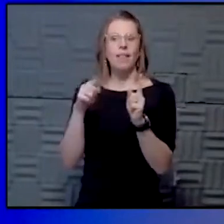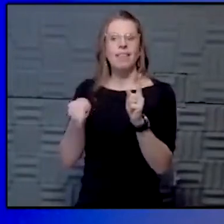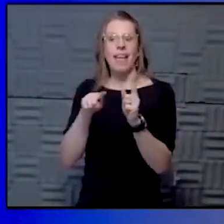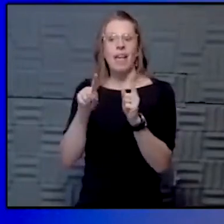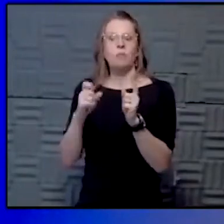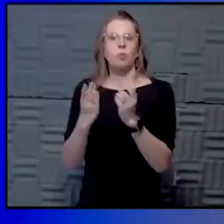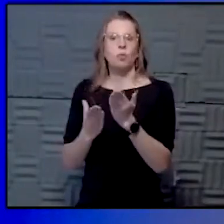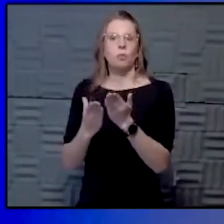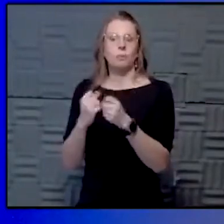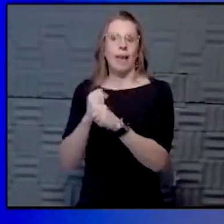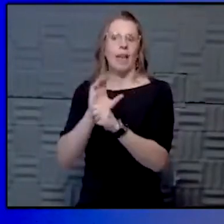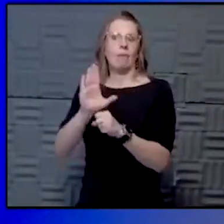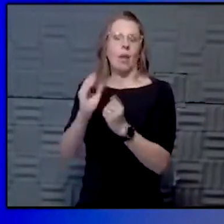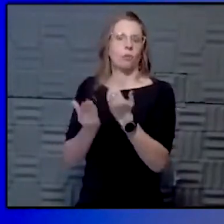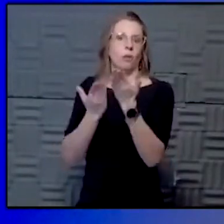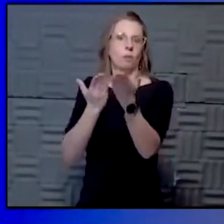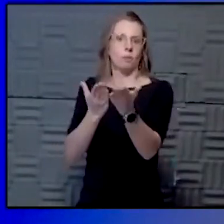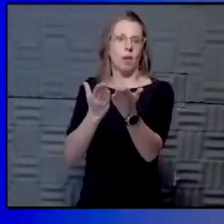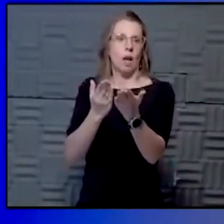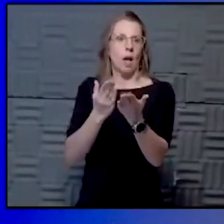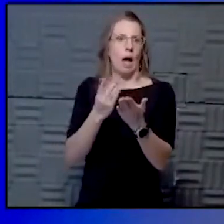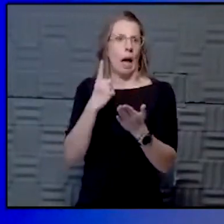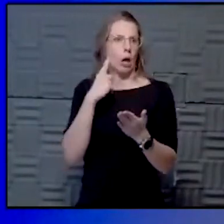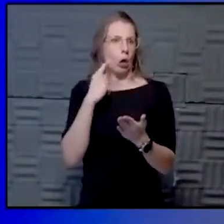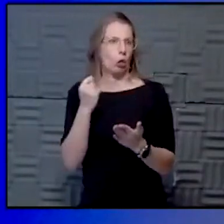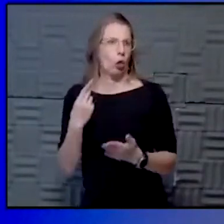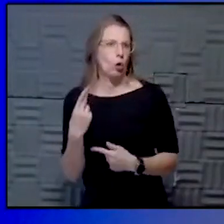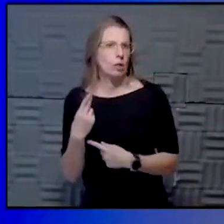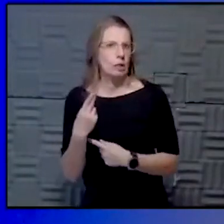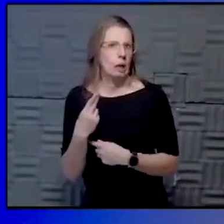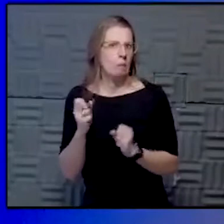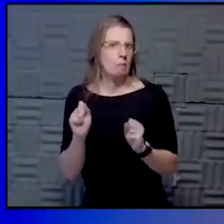recommendations. I think I heard as early as Thursday,